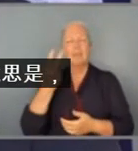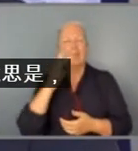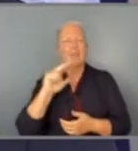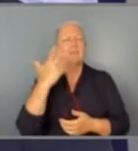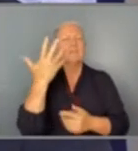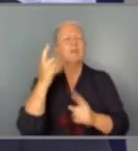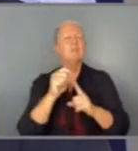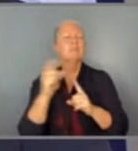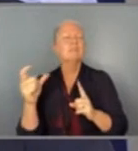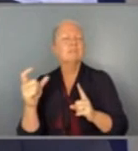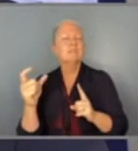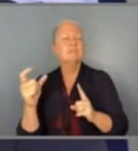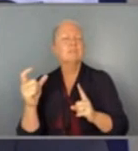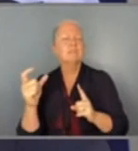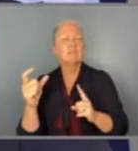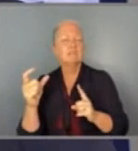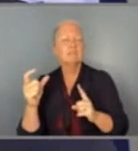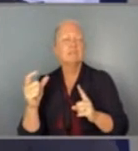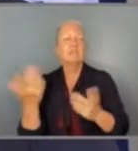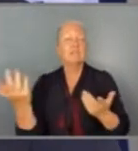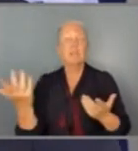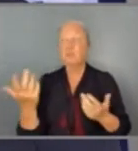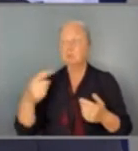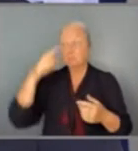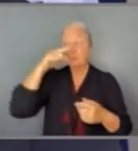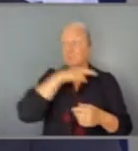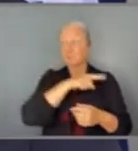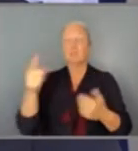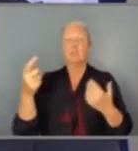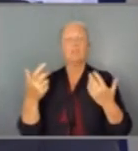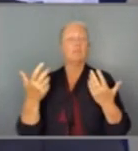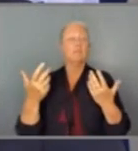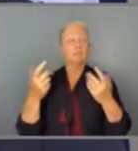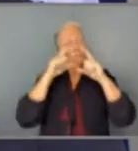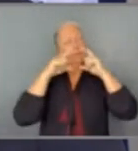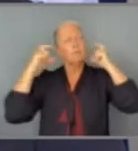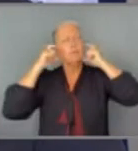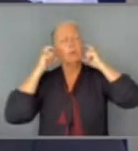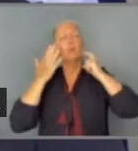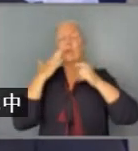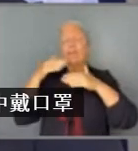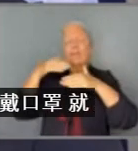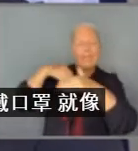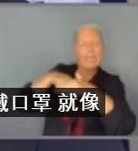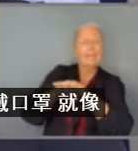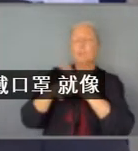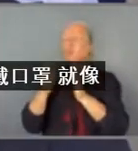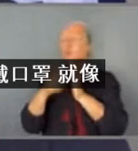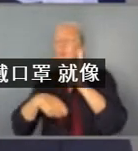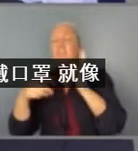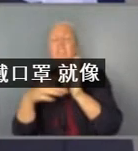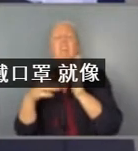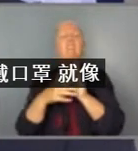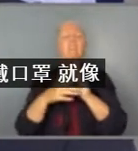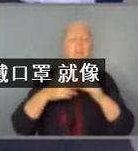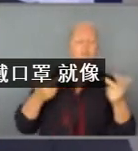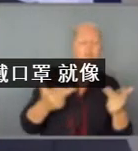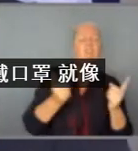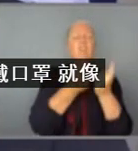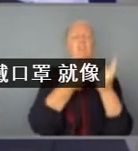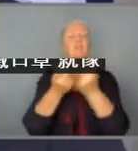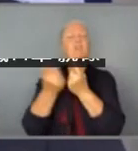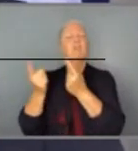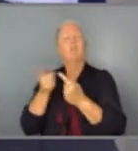advising people are actually wearing masks when they're in these indoor settings at shopping centres and things like that. They're actually already doing